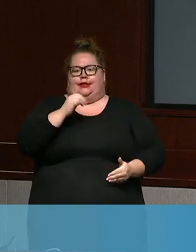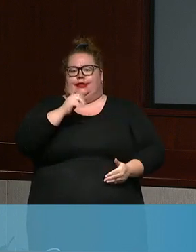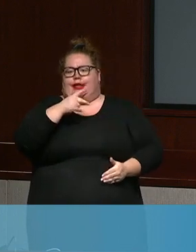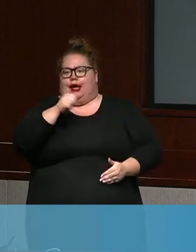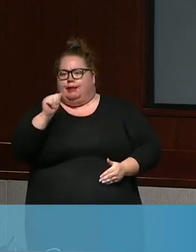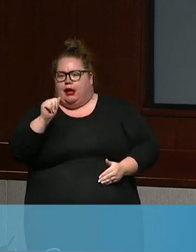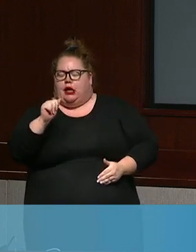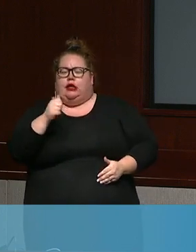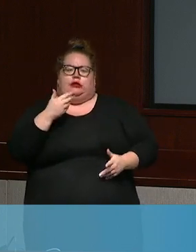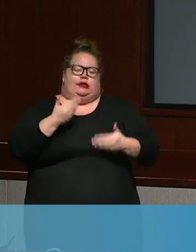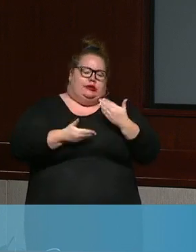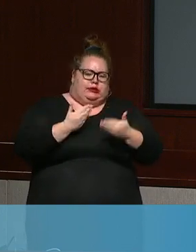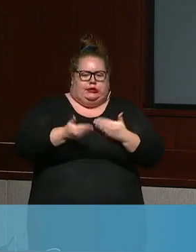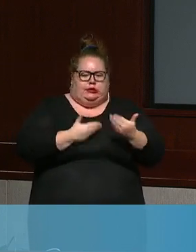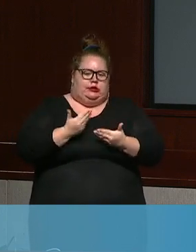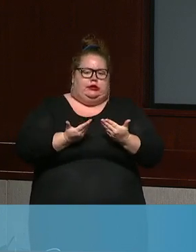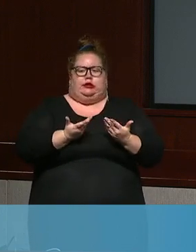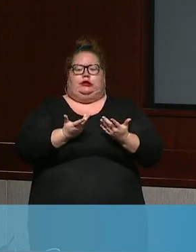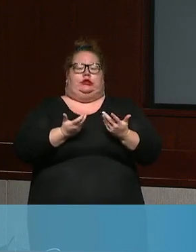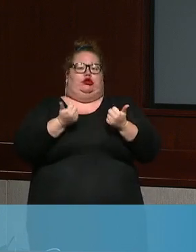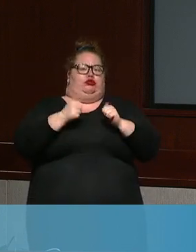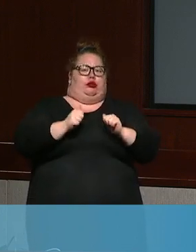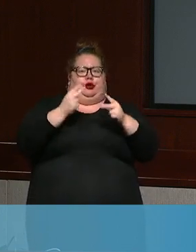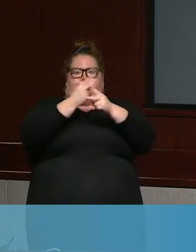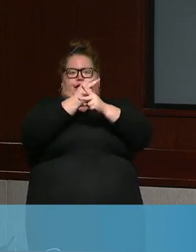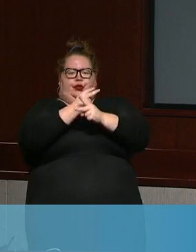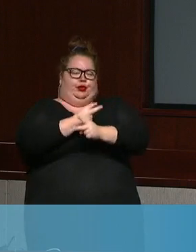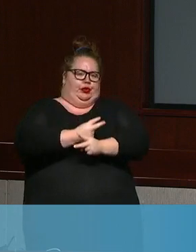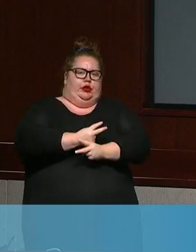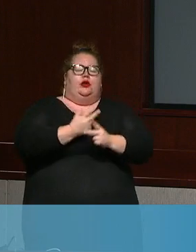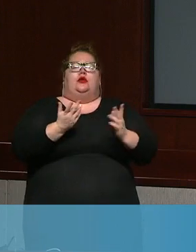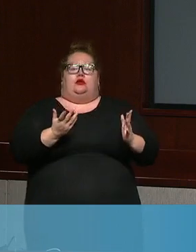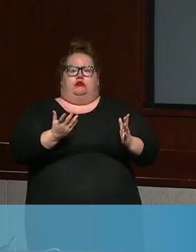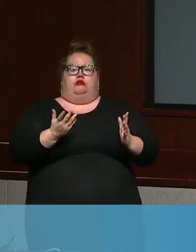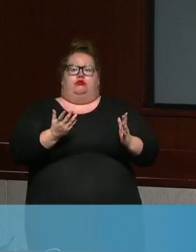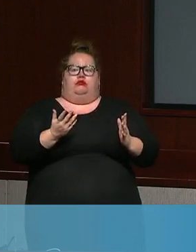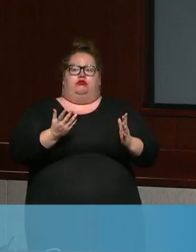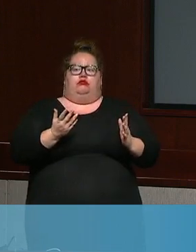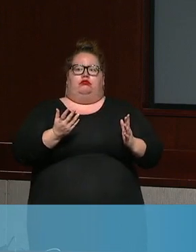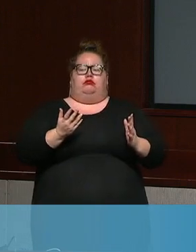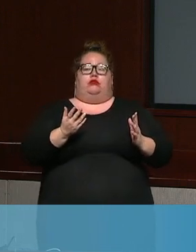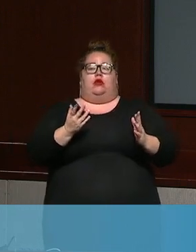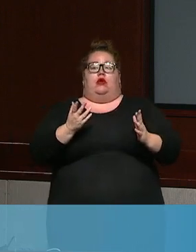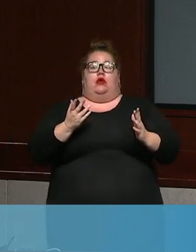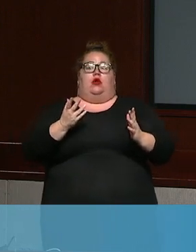at the point of testing. That will allow Houchin